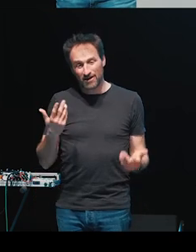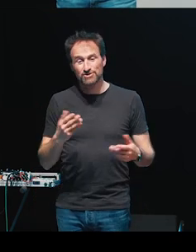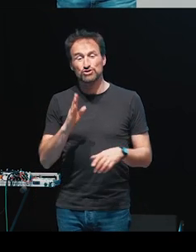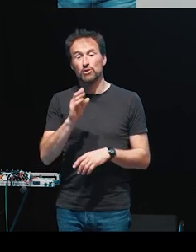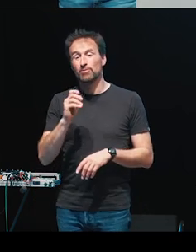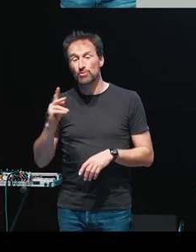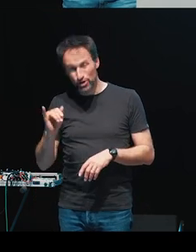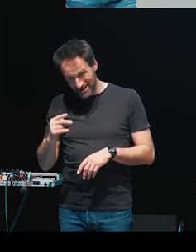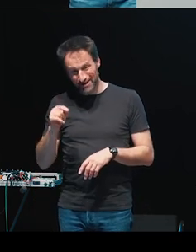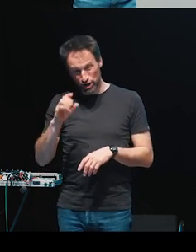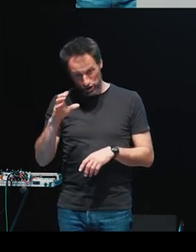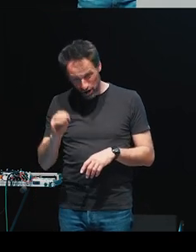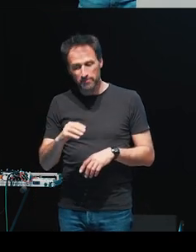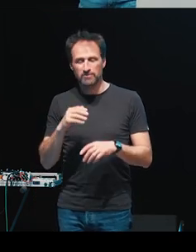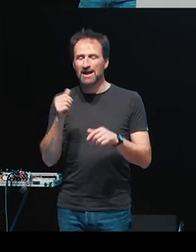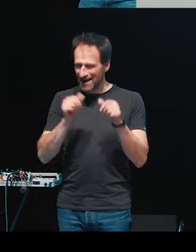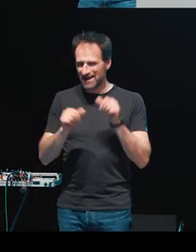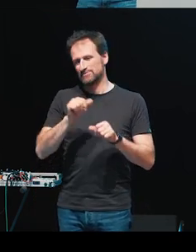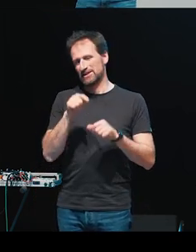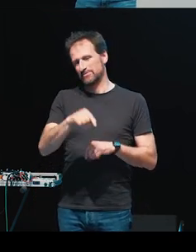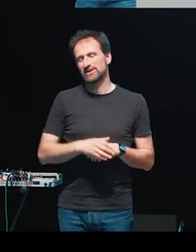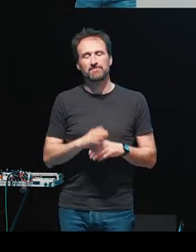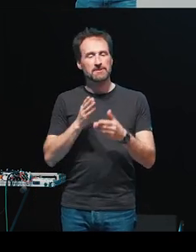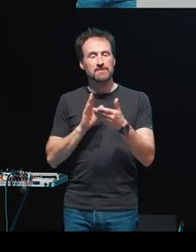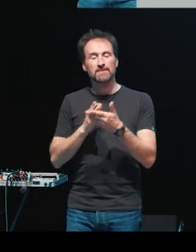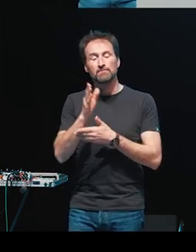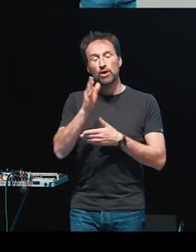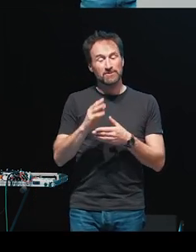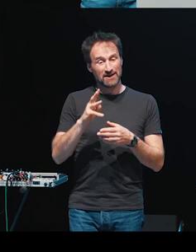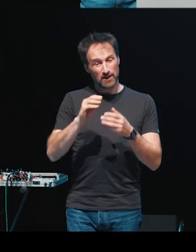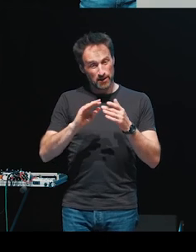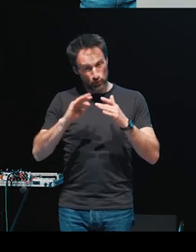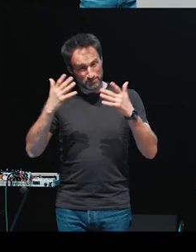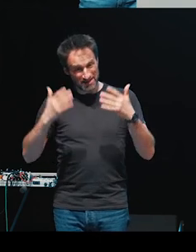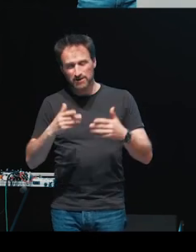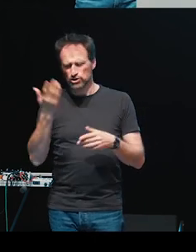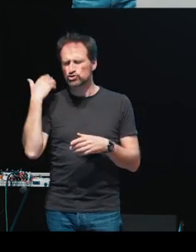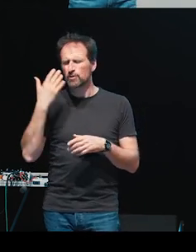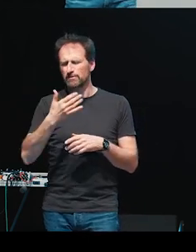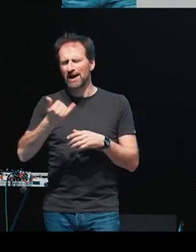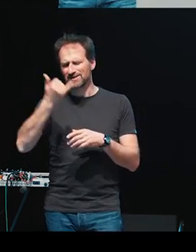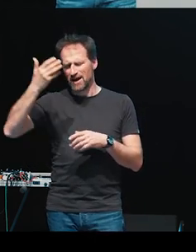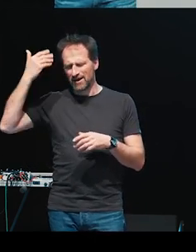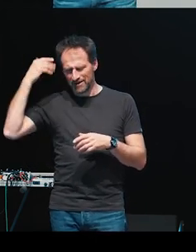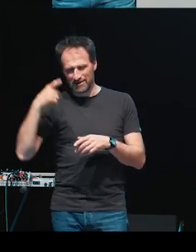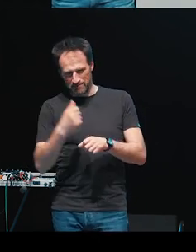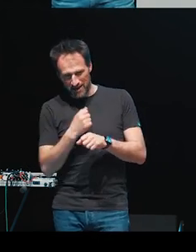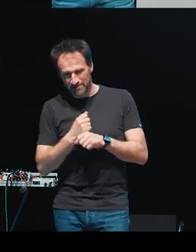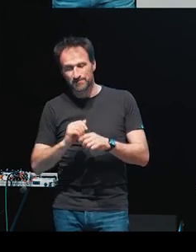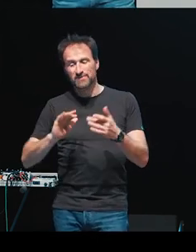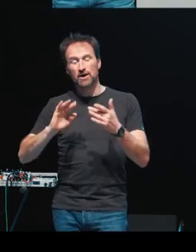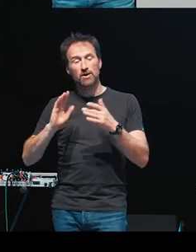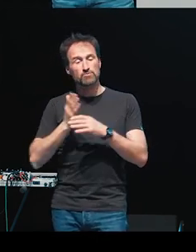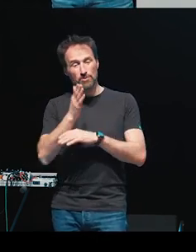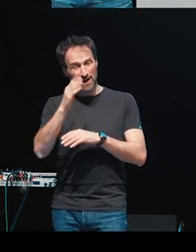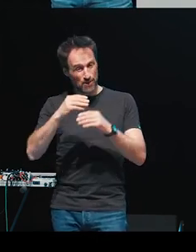that. They changed their mobile websites to, this was a couple of years ago, they changed their mobile websites to change the